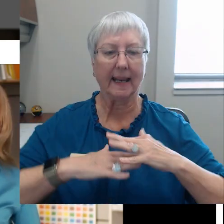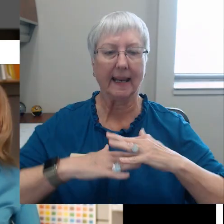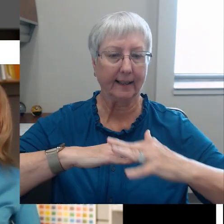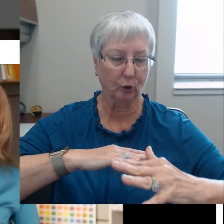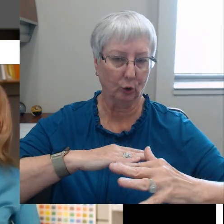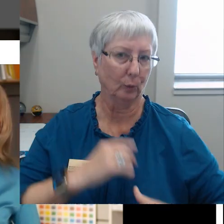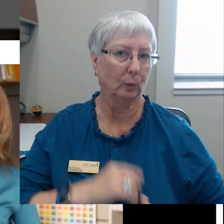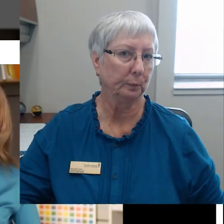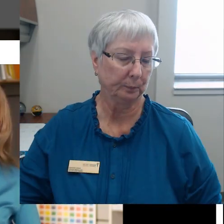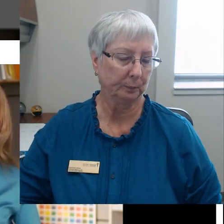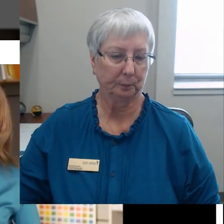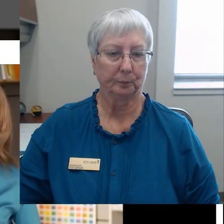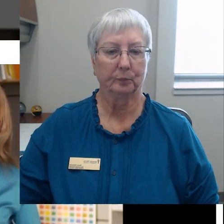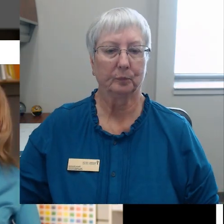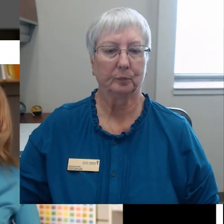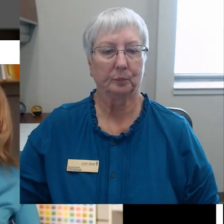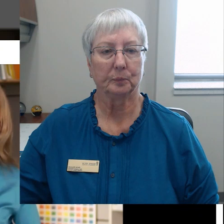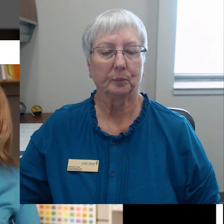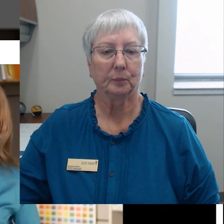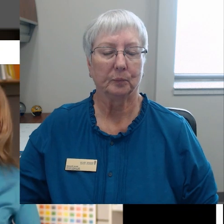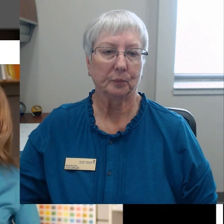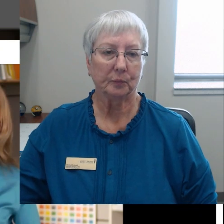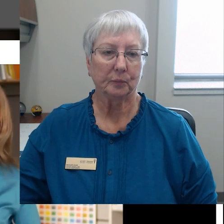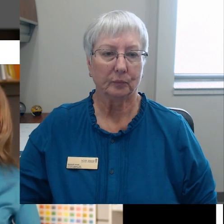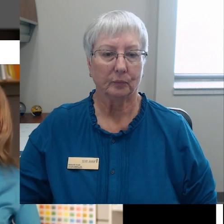and interpret the texture of marks as a single entity.